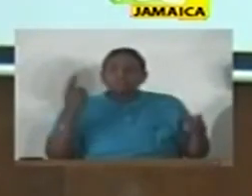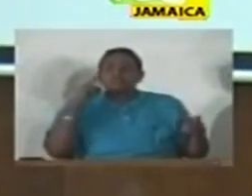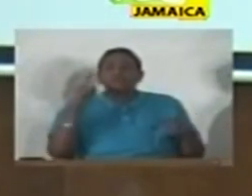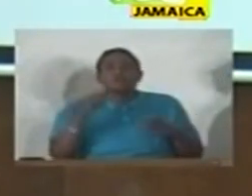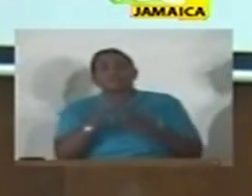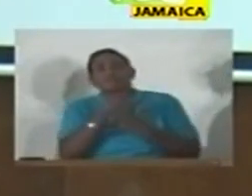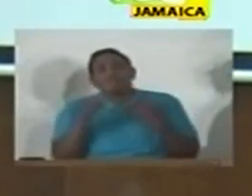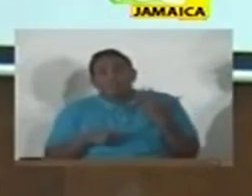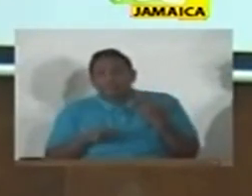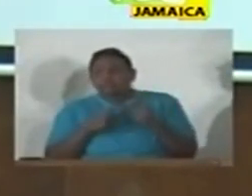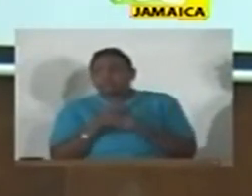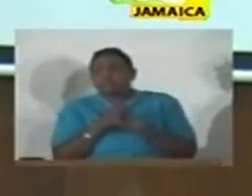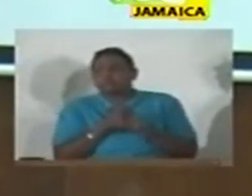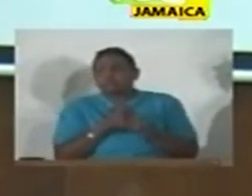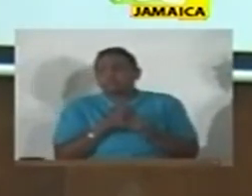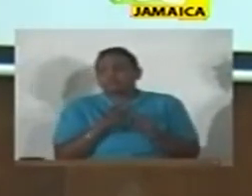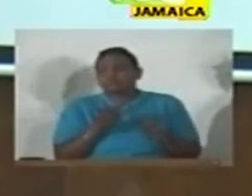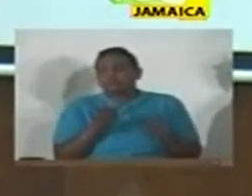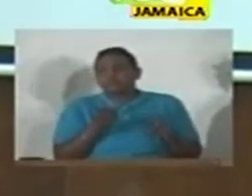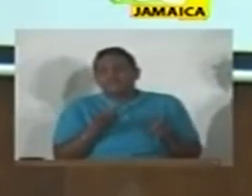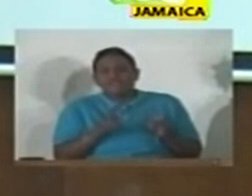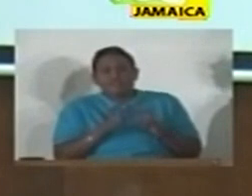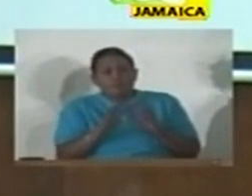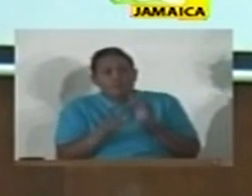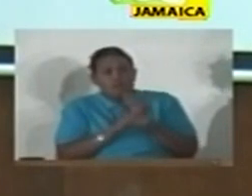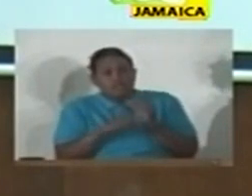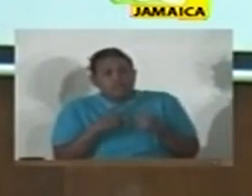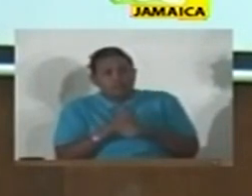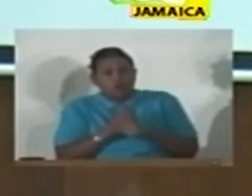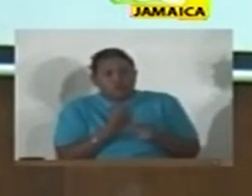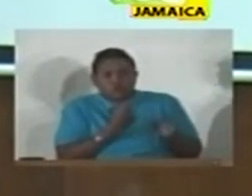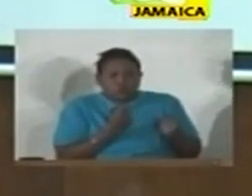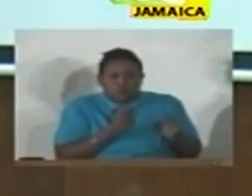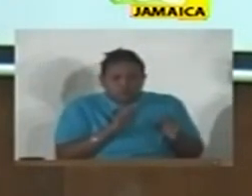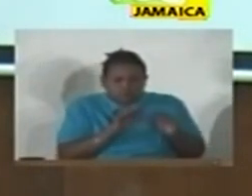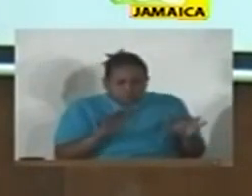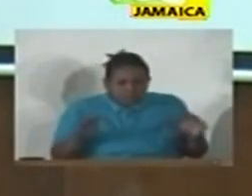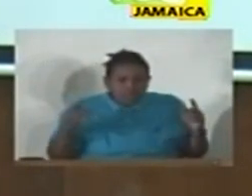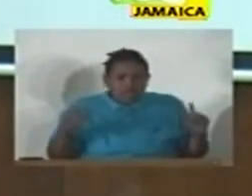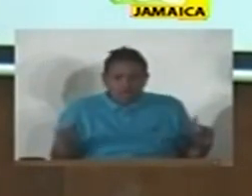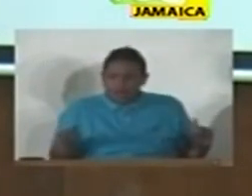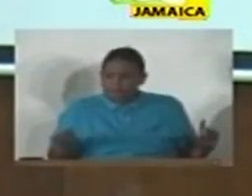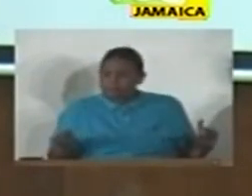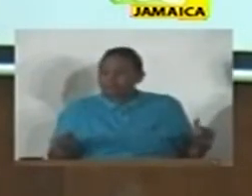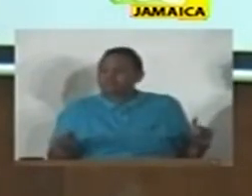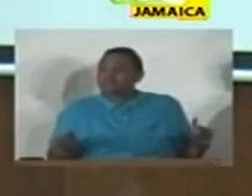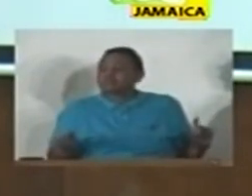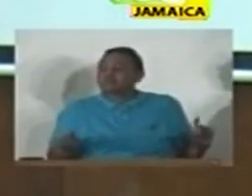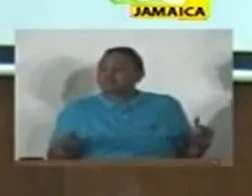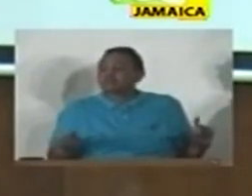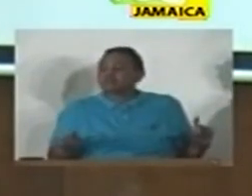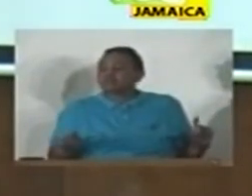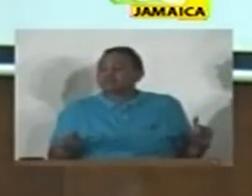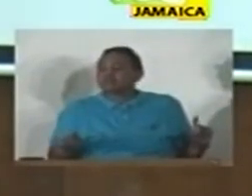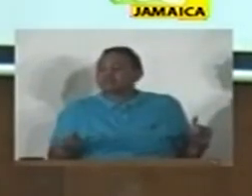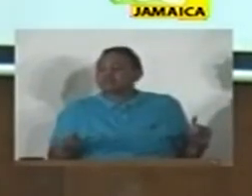such delicious value-added products. Your St. Mary line especially